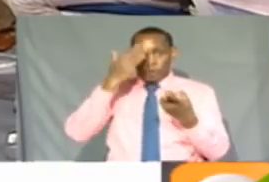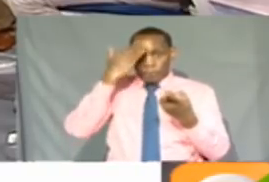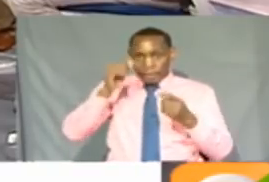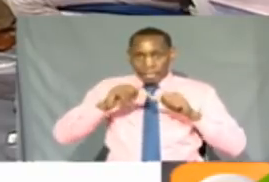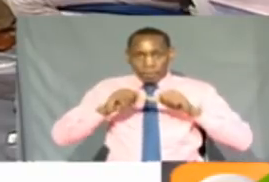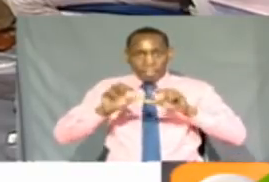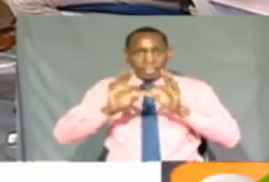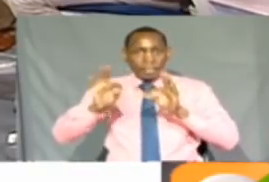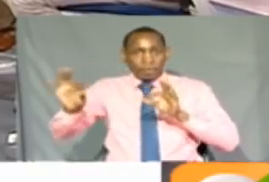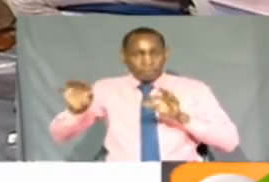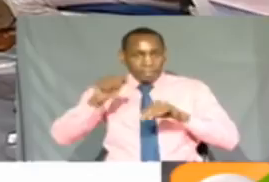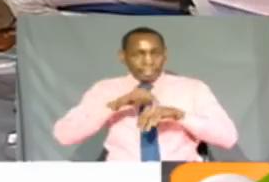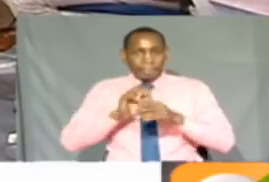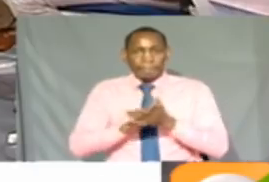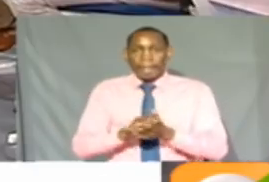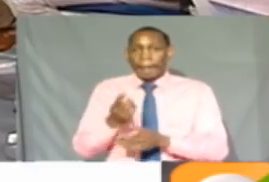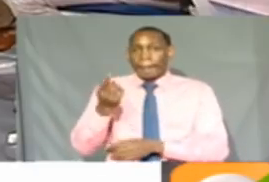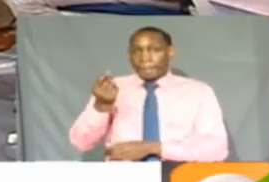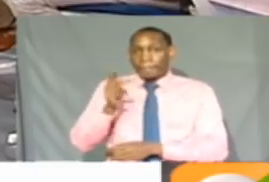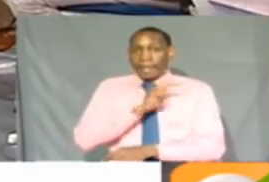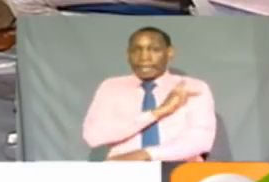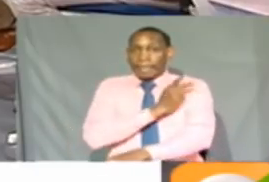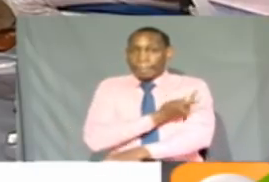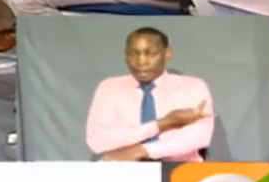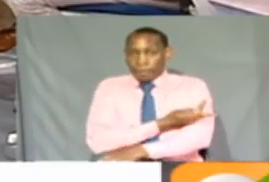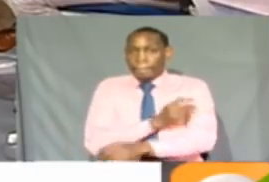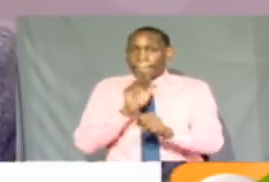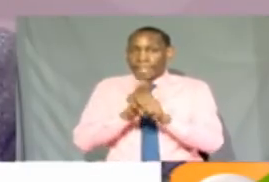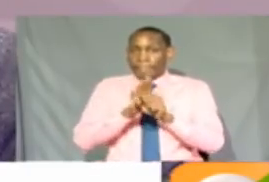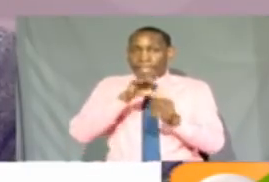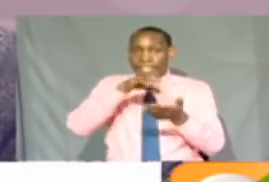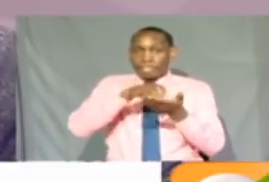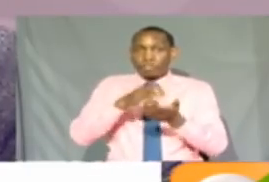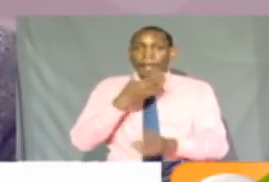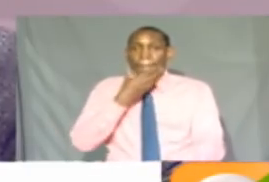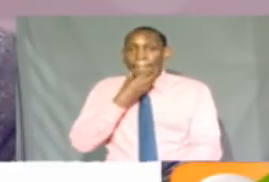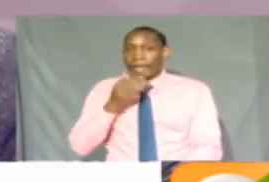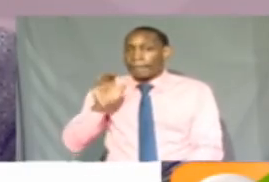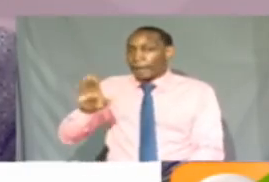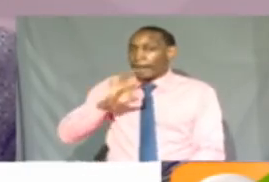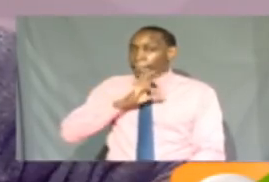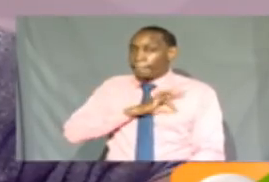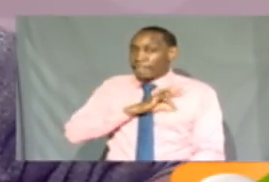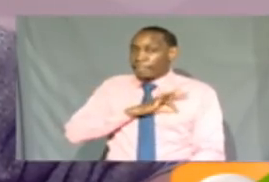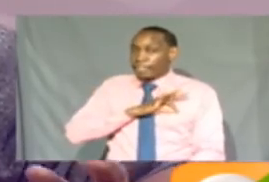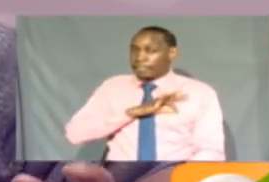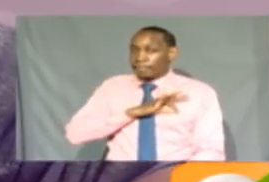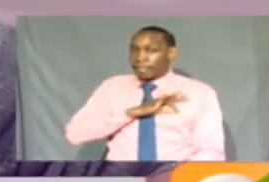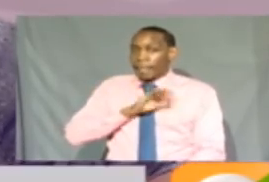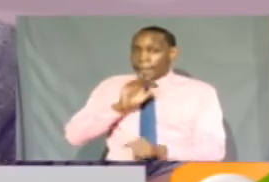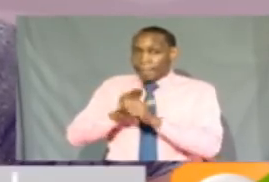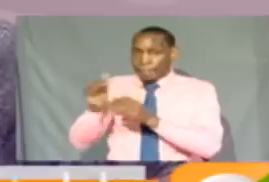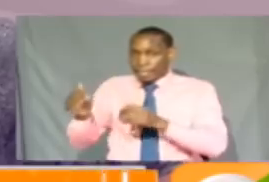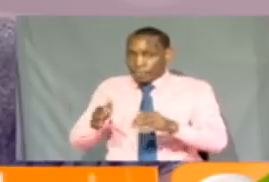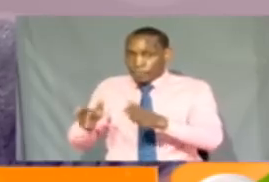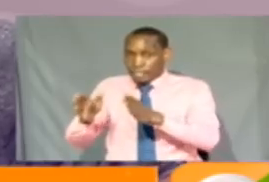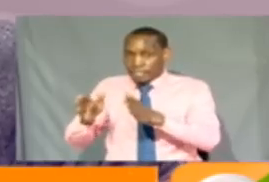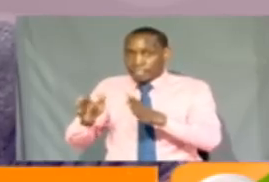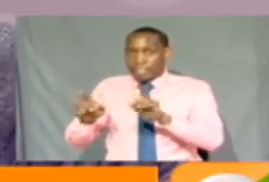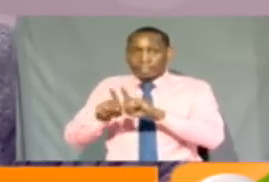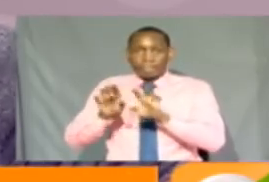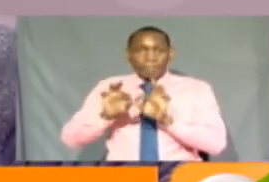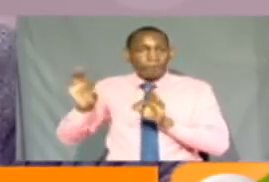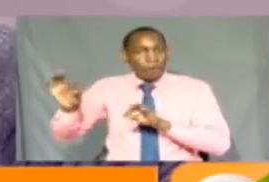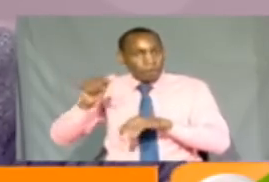persisted for so long, it's a power game, right? Money is power in very many situations. Men have benefited in very many ways and for a